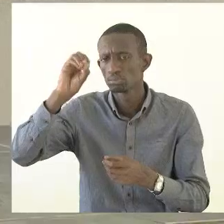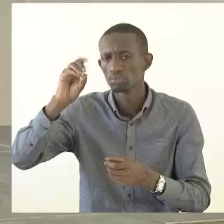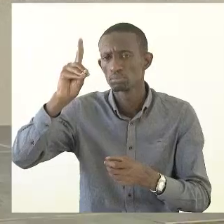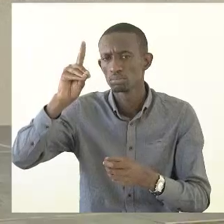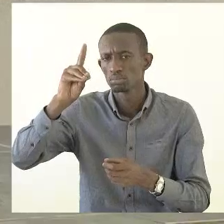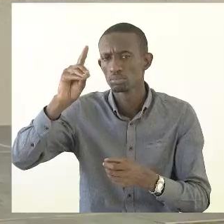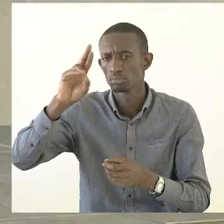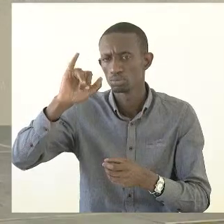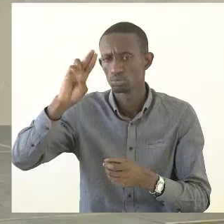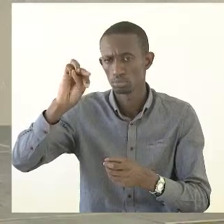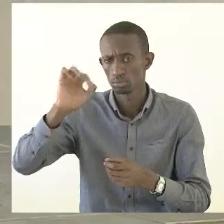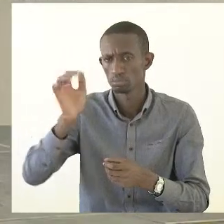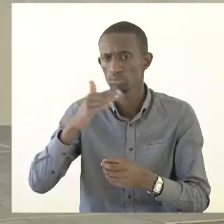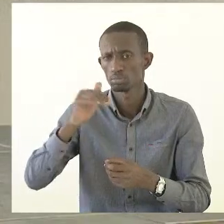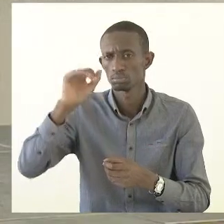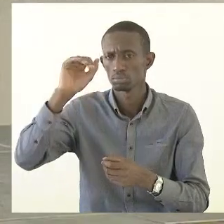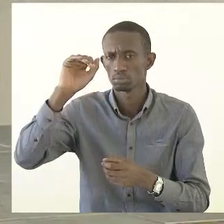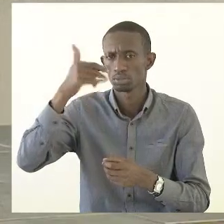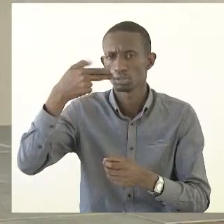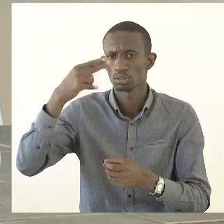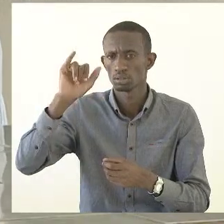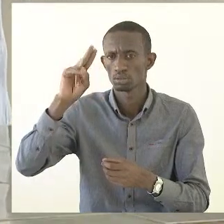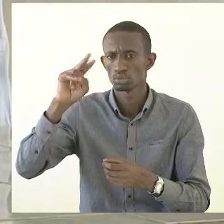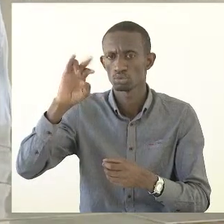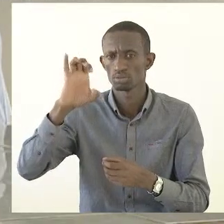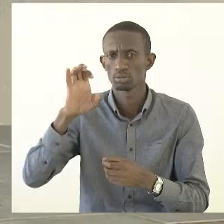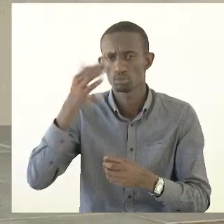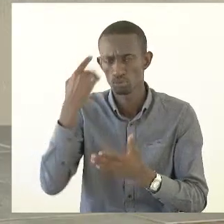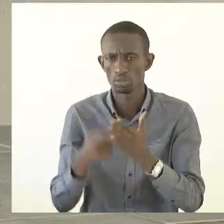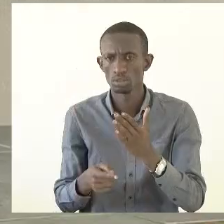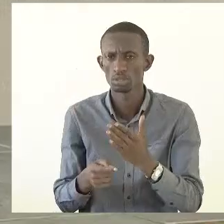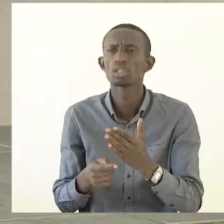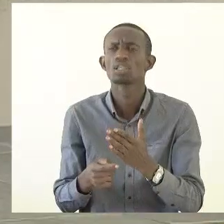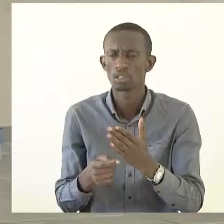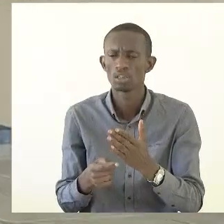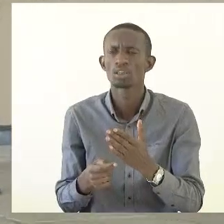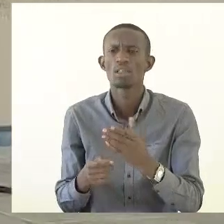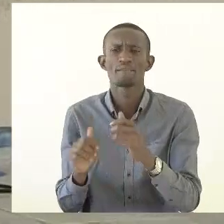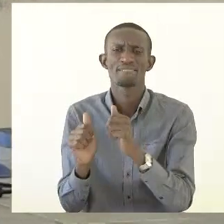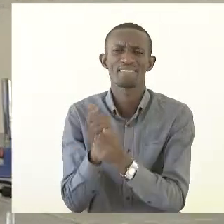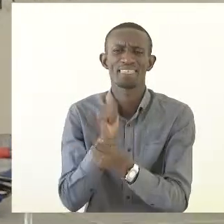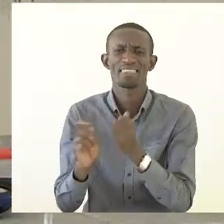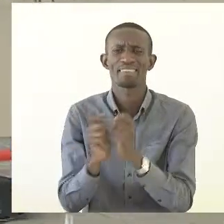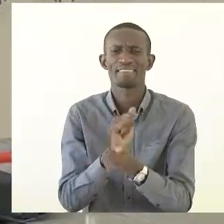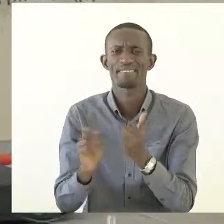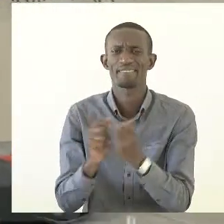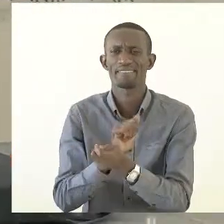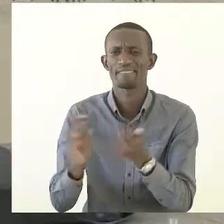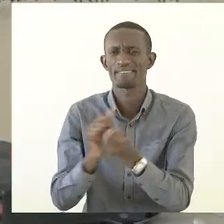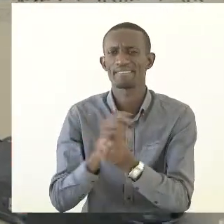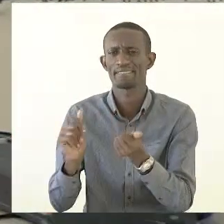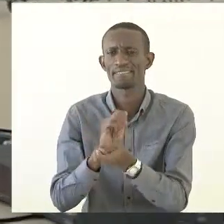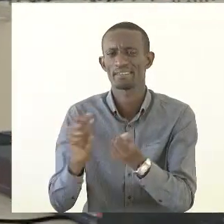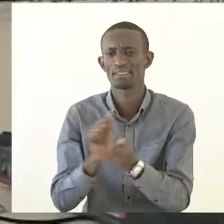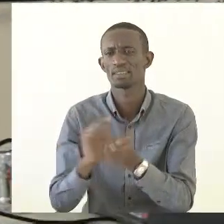in a previous practical lesson is to neutralize the acid present in a food sample. Then